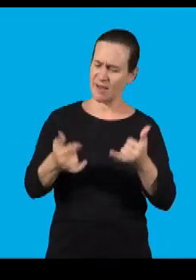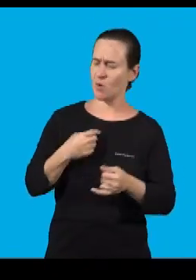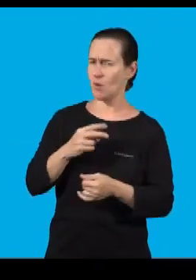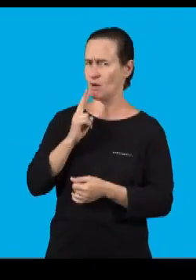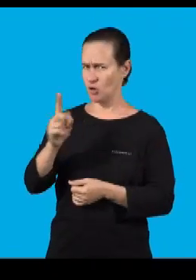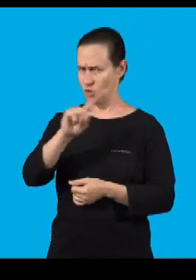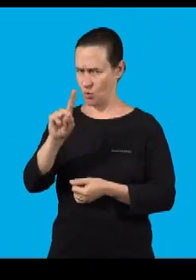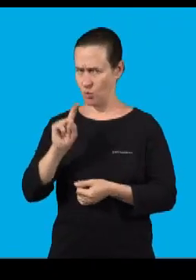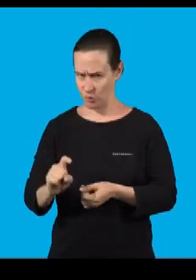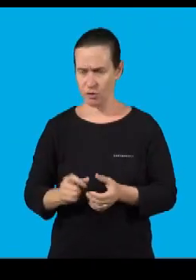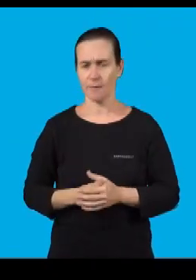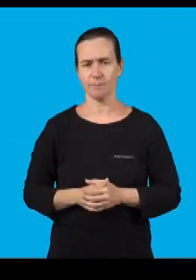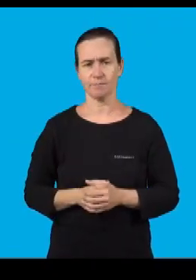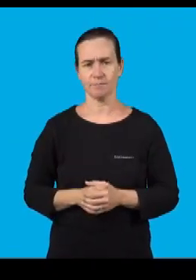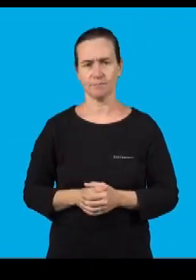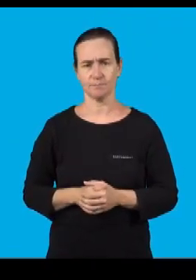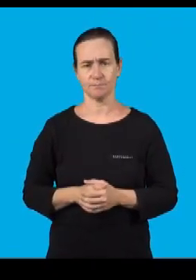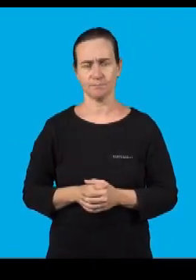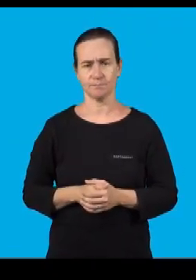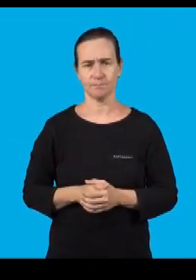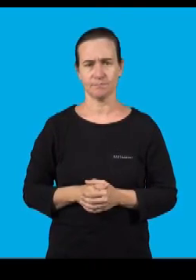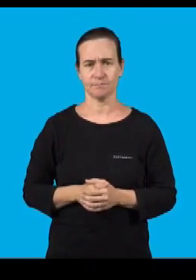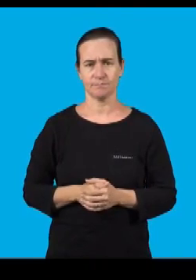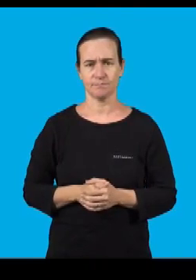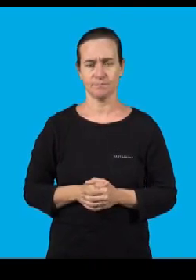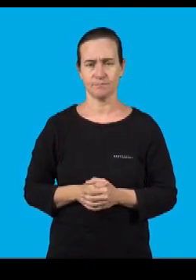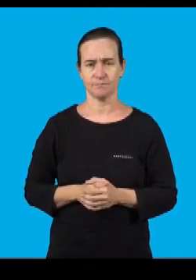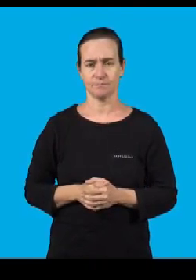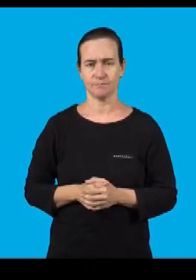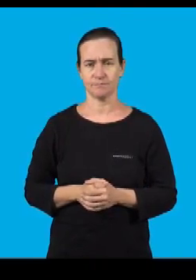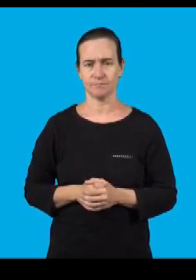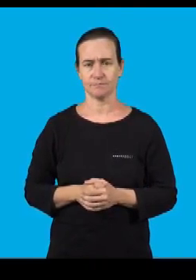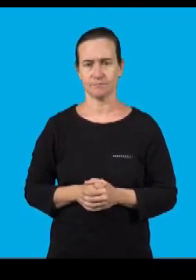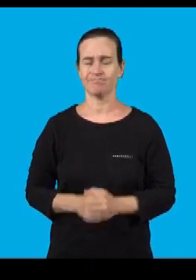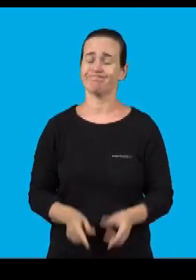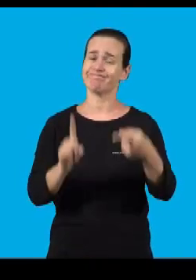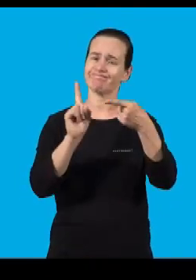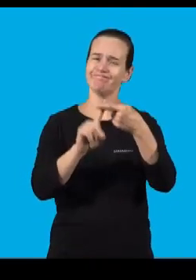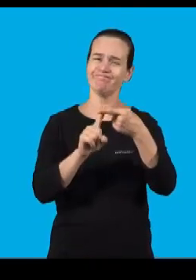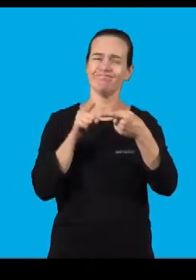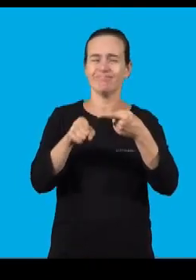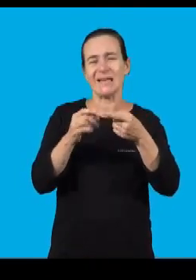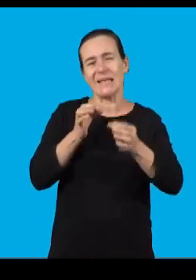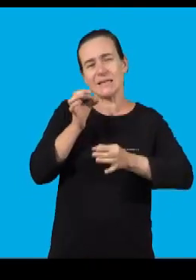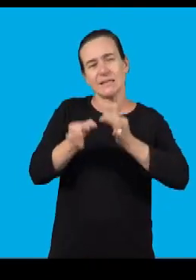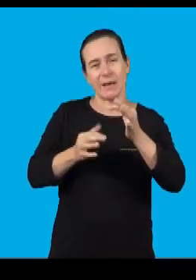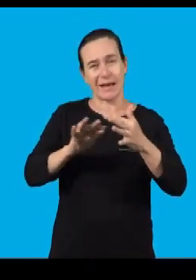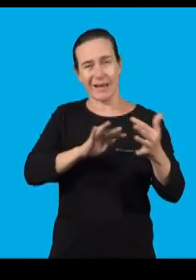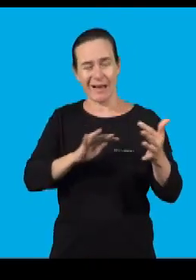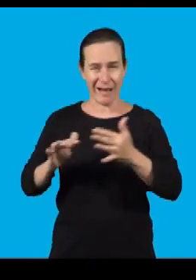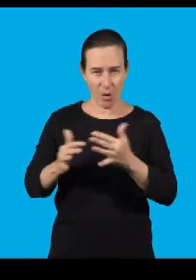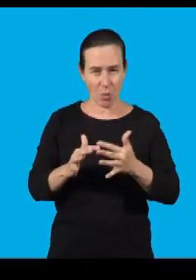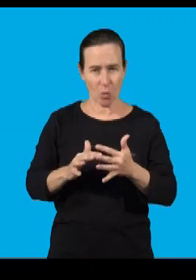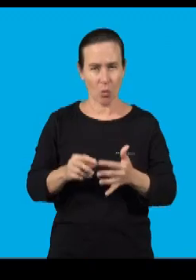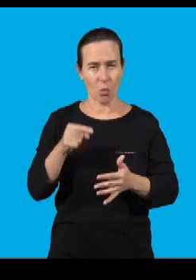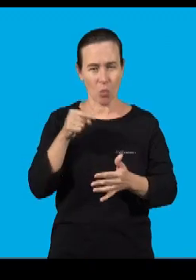questions based on this particular text, all right? So let's go to our first question. Describe how Msimangu displays